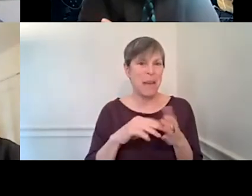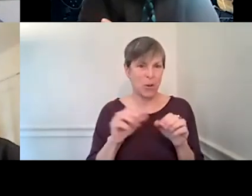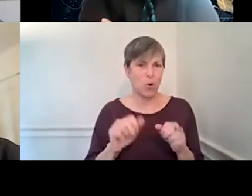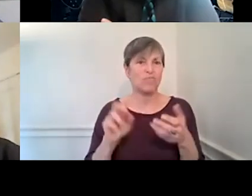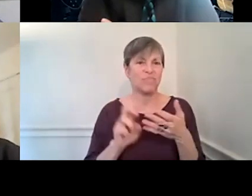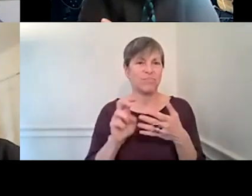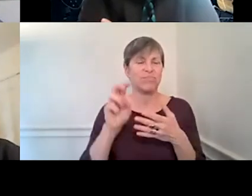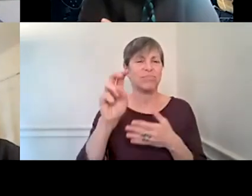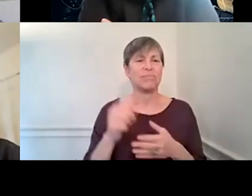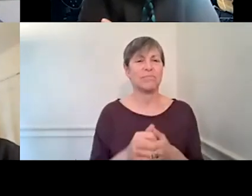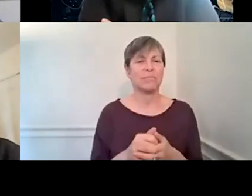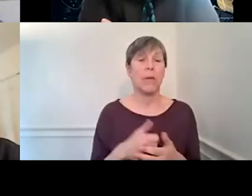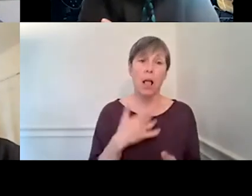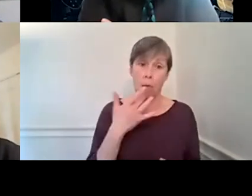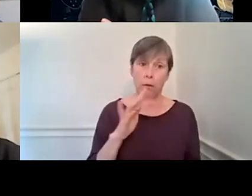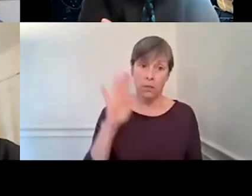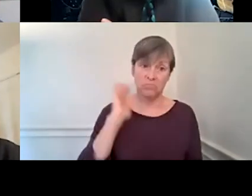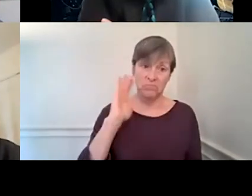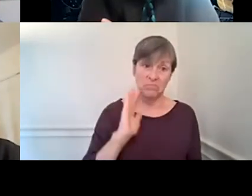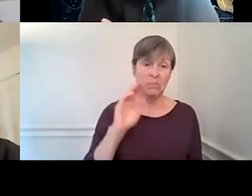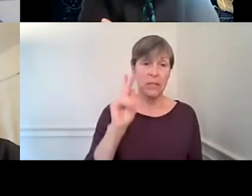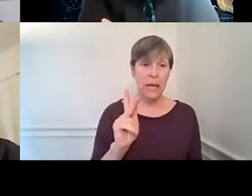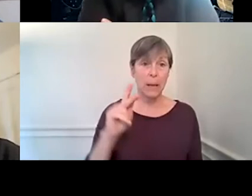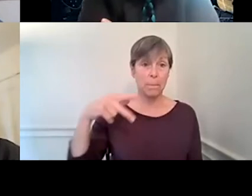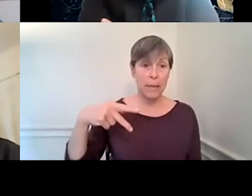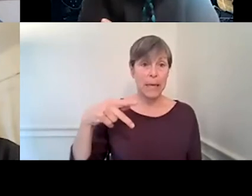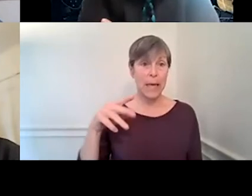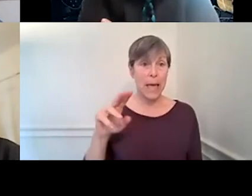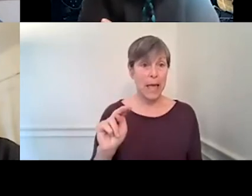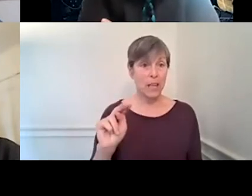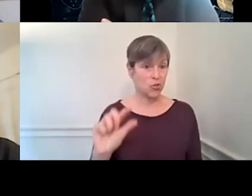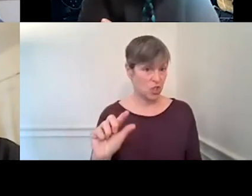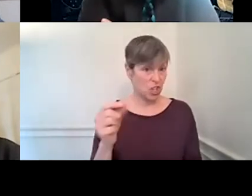I was fortunate. KPMG decided that I